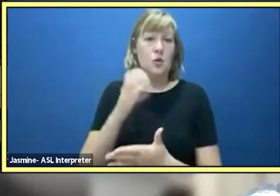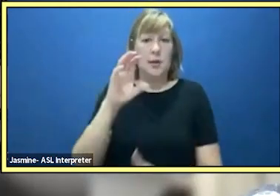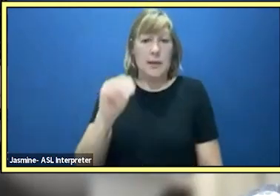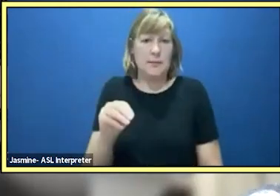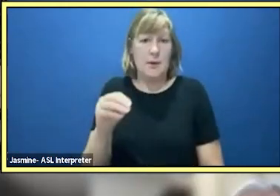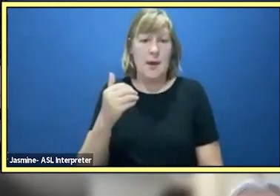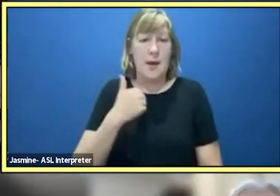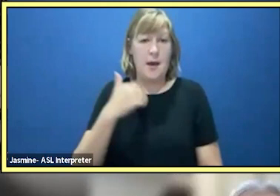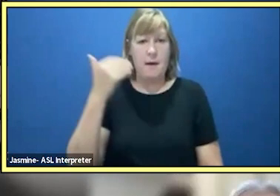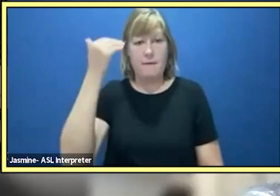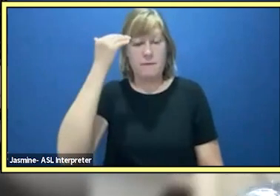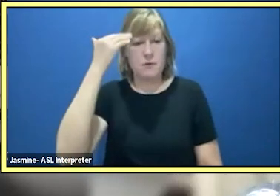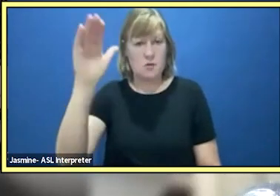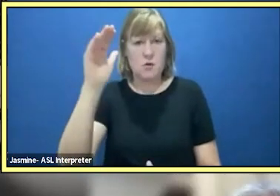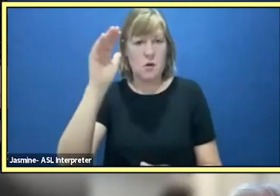mistaken.